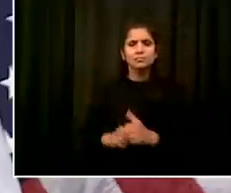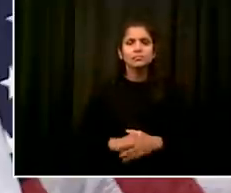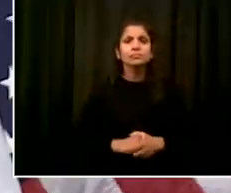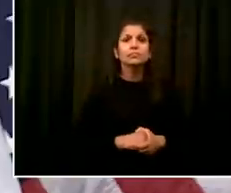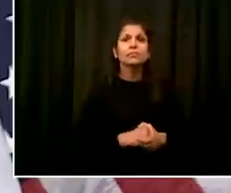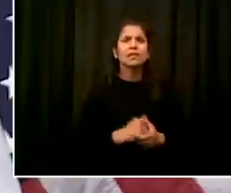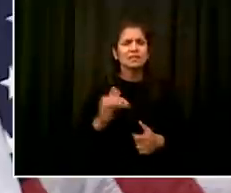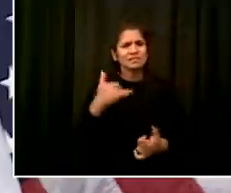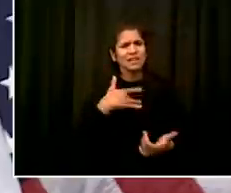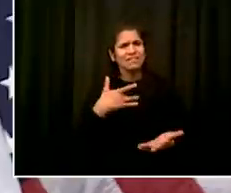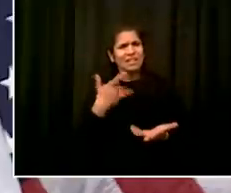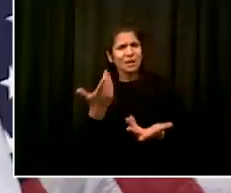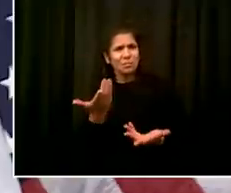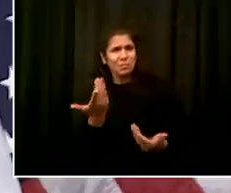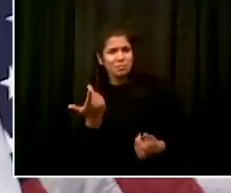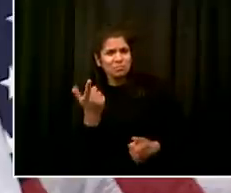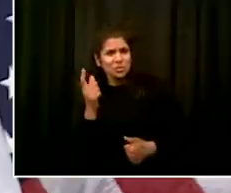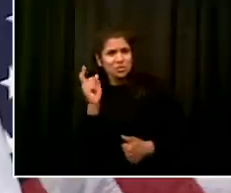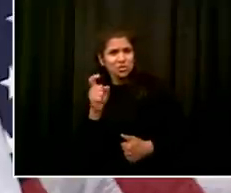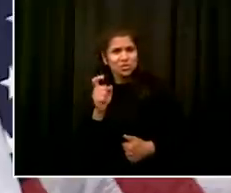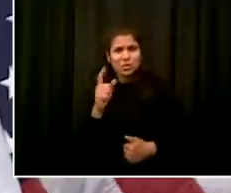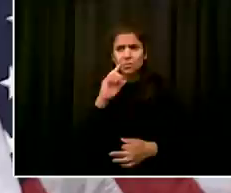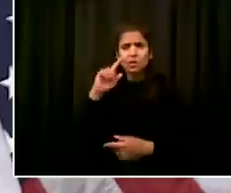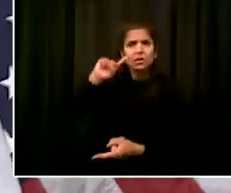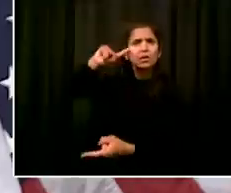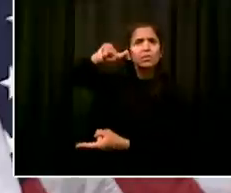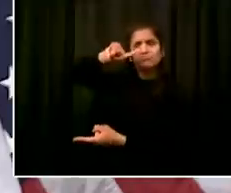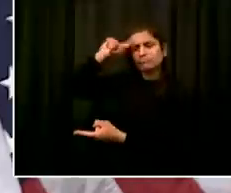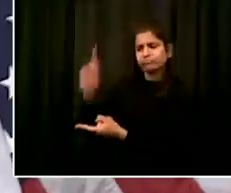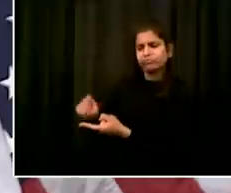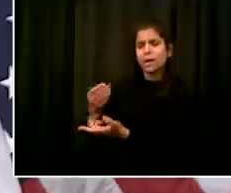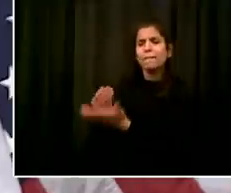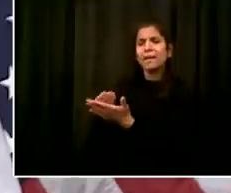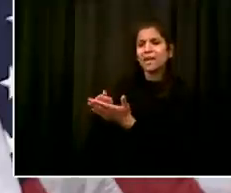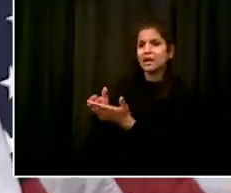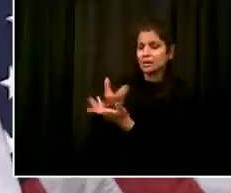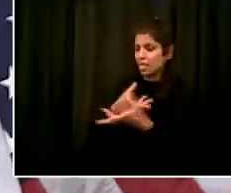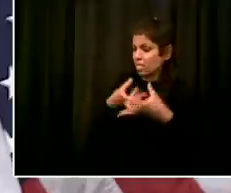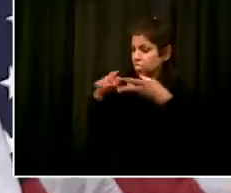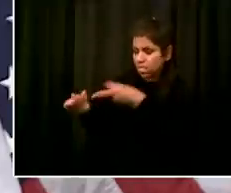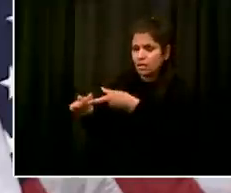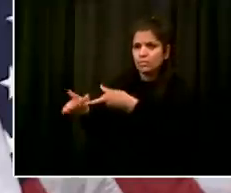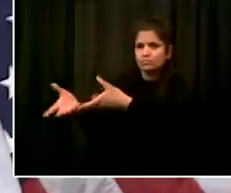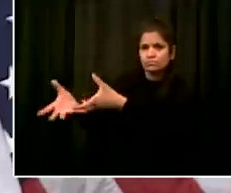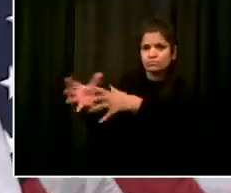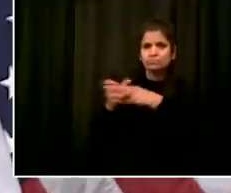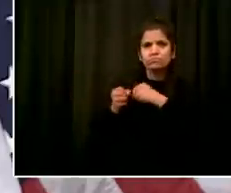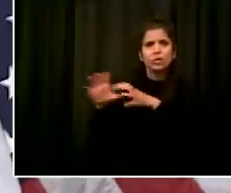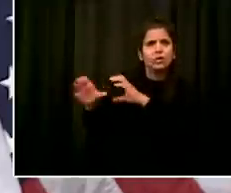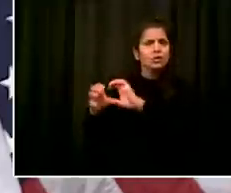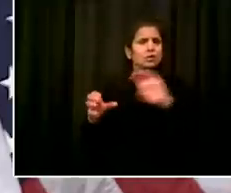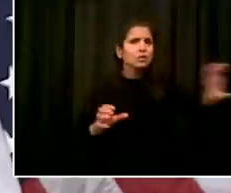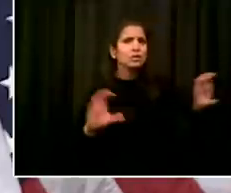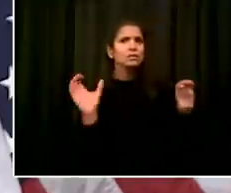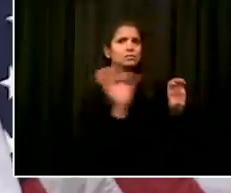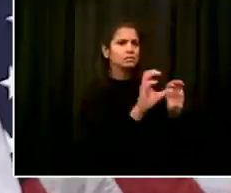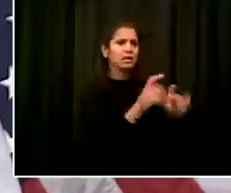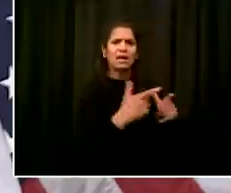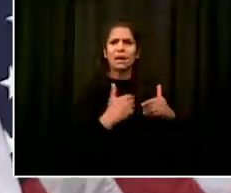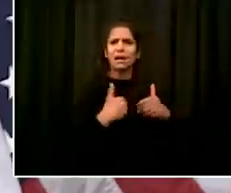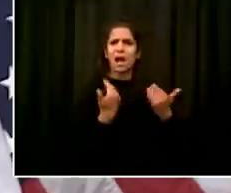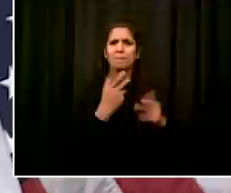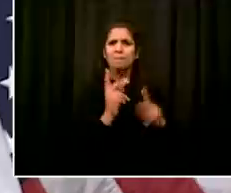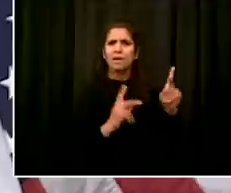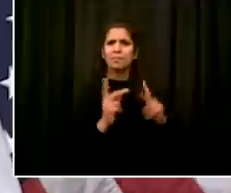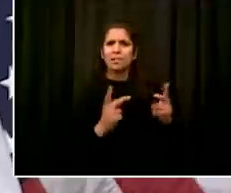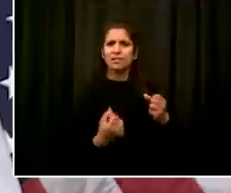that they can safely get through this summer in the next couple of months? Yeah. Thank you, Gloria.